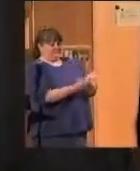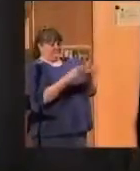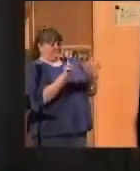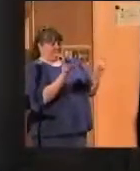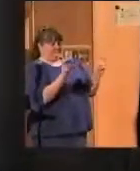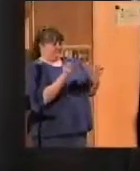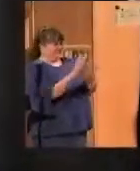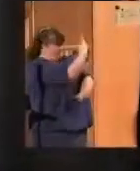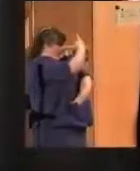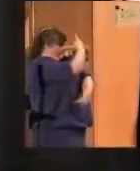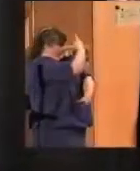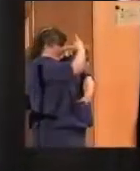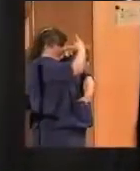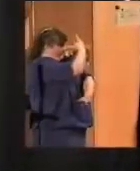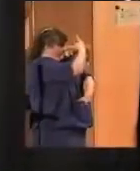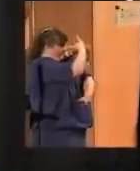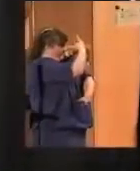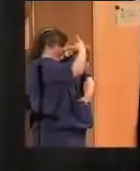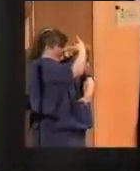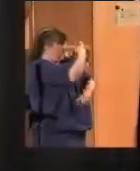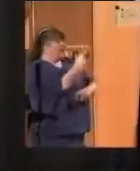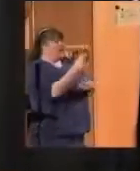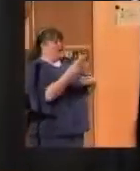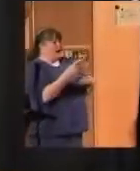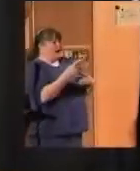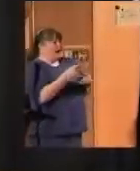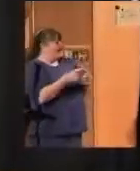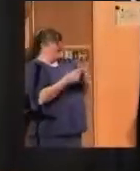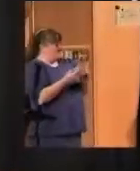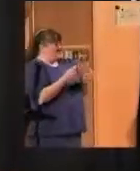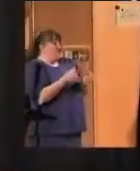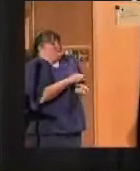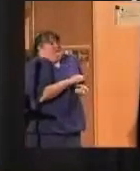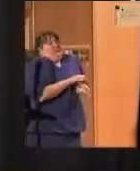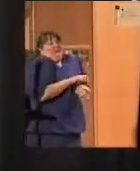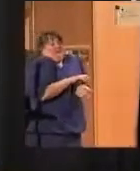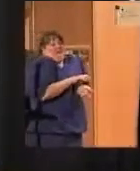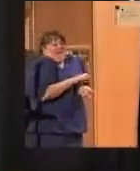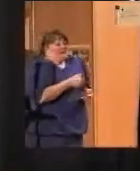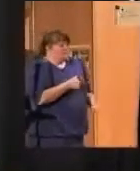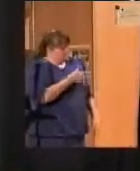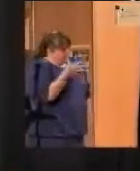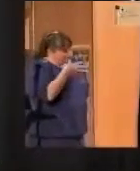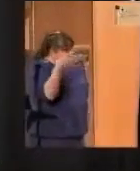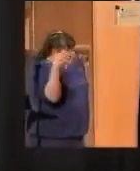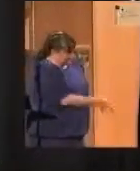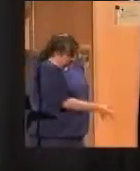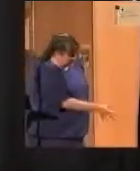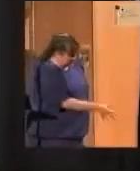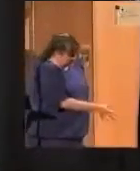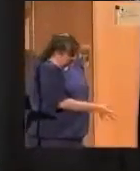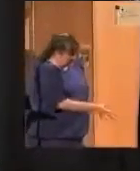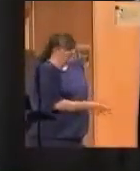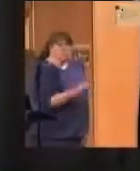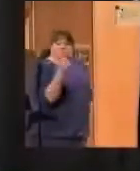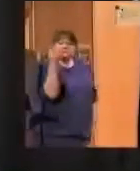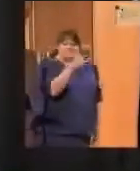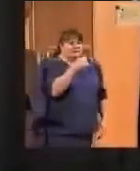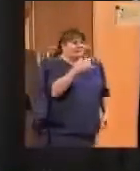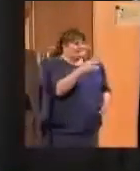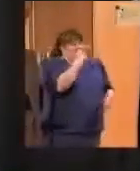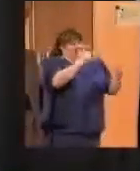topic, and of course then these obligatory hilarity, which I hate the most. You know why? It's not